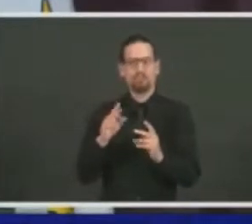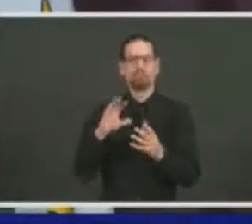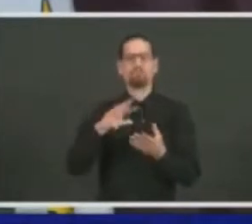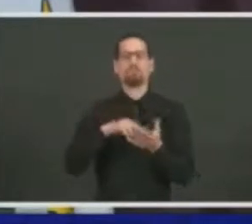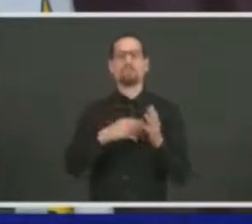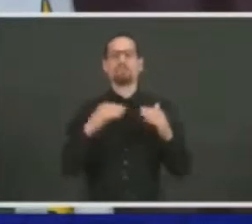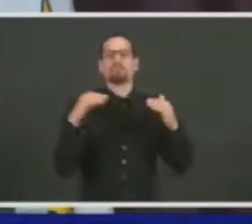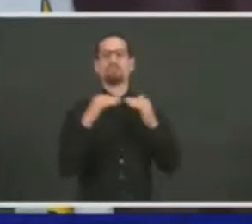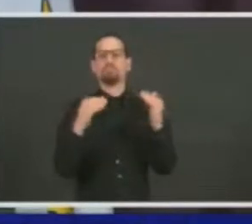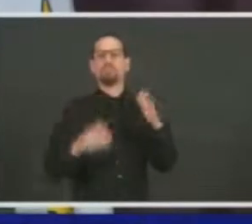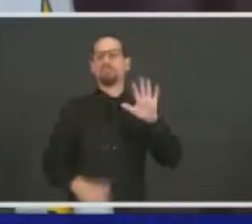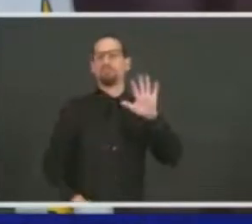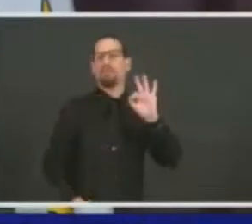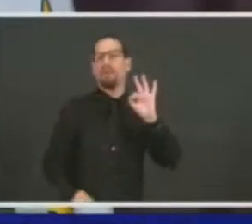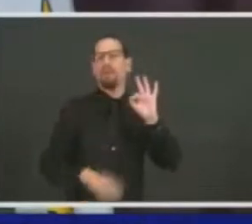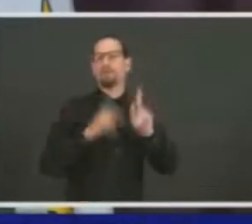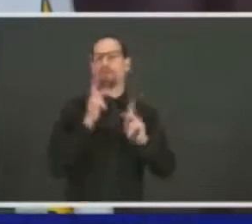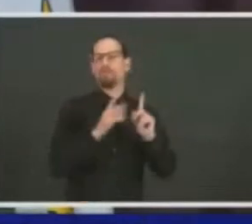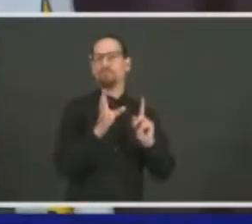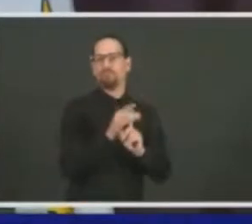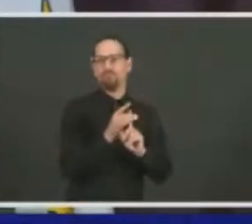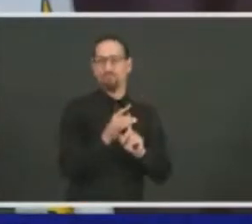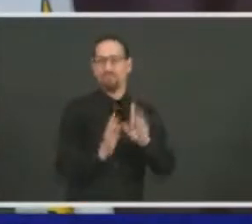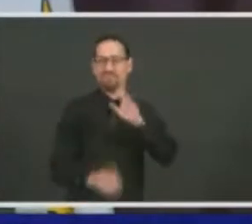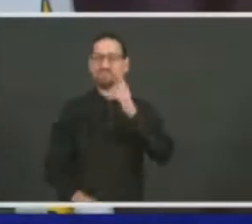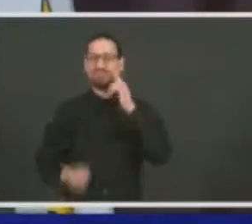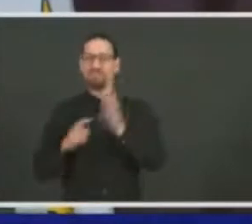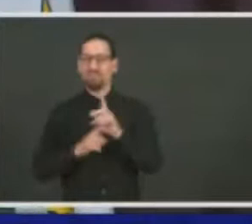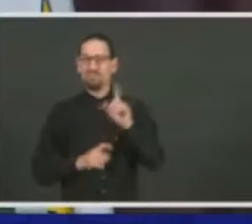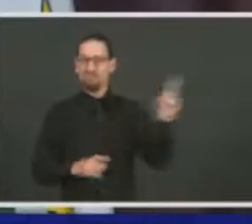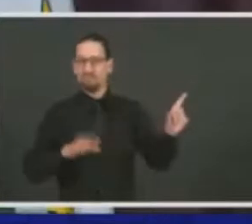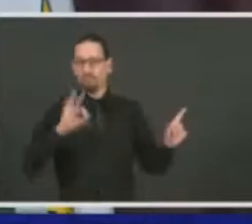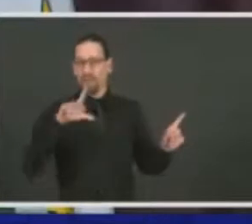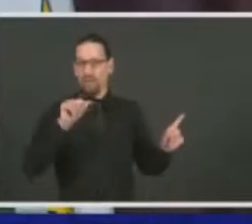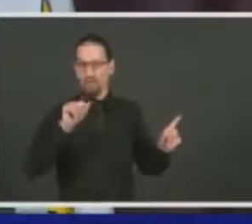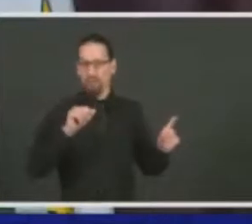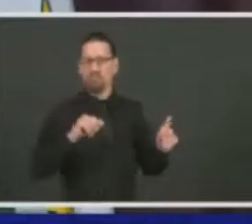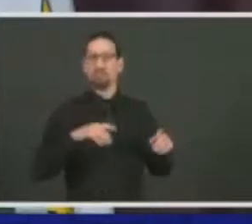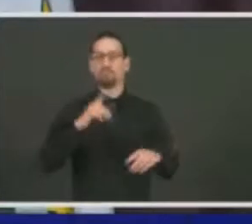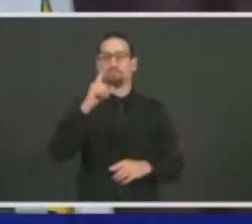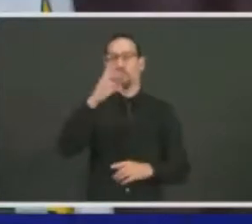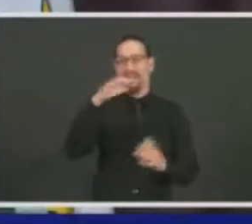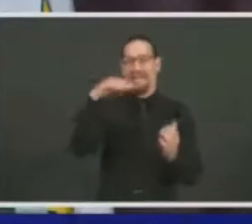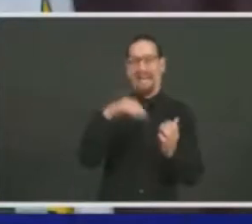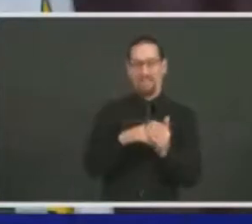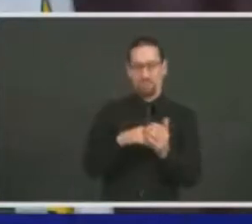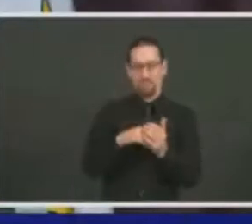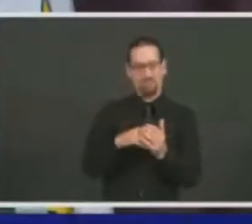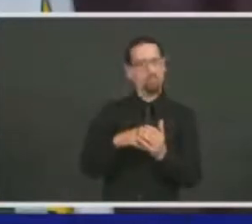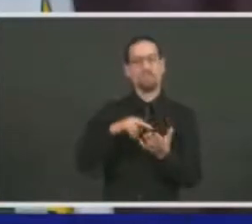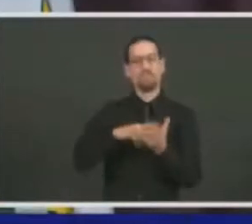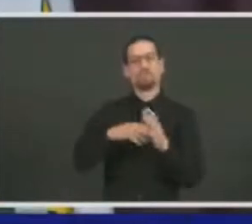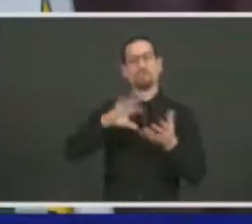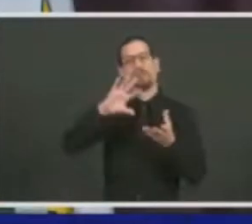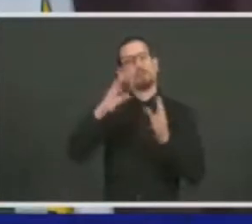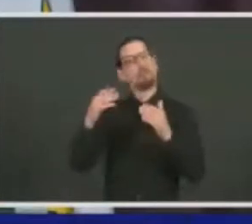at 358 weekly cases per 100,000.